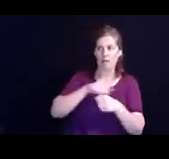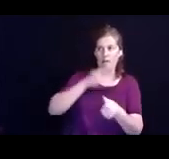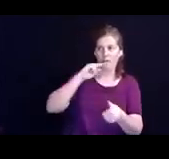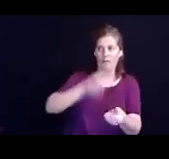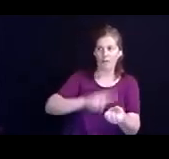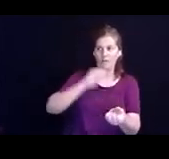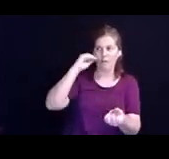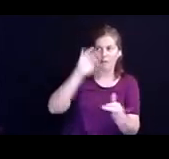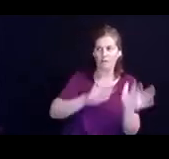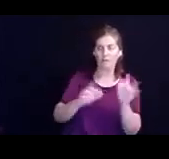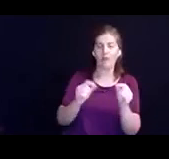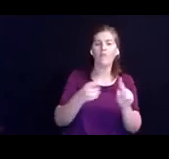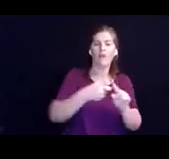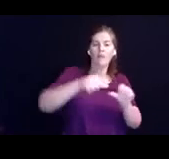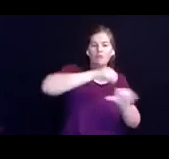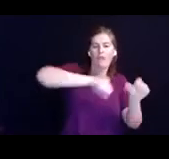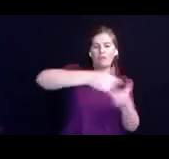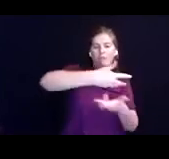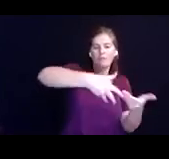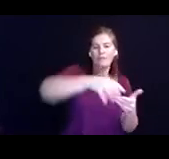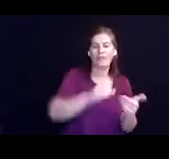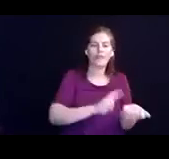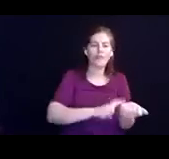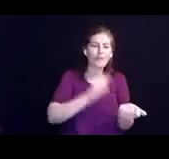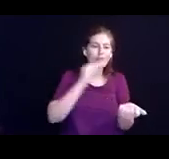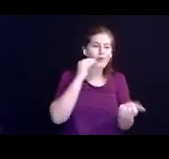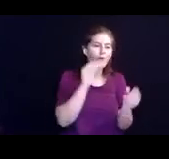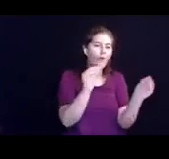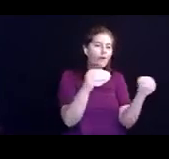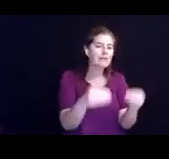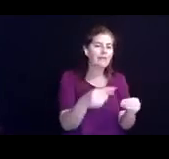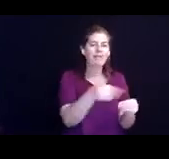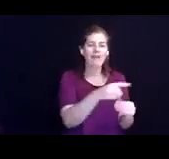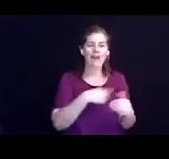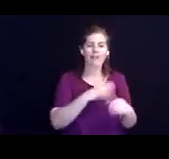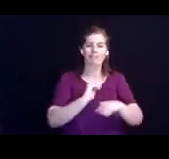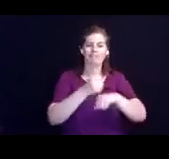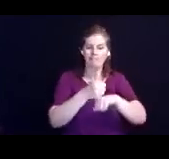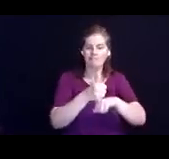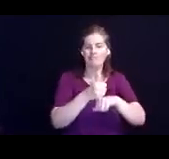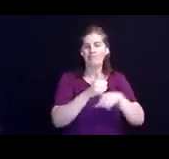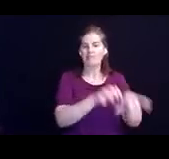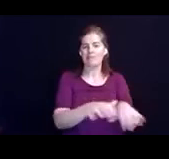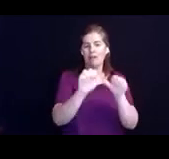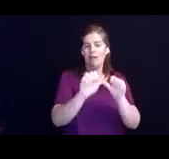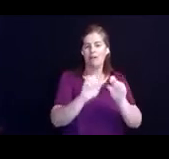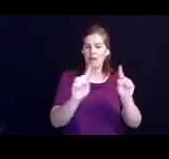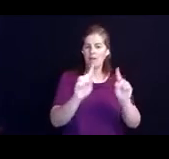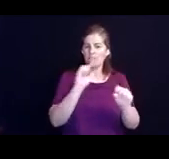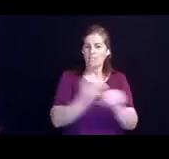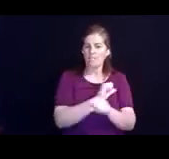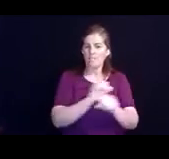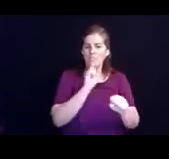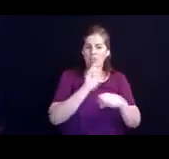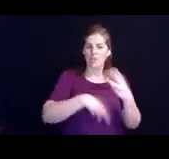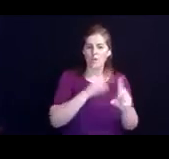be hearing from each other. We'll hear from nursing home organizations that have taken on, in a very practical way,